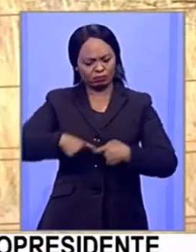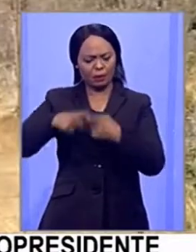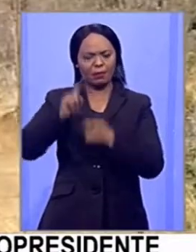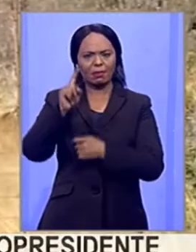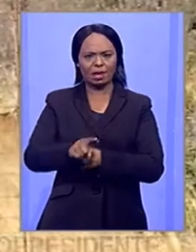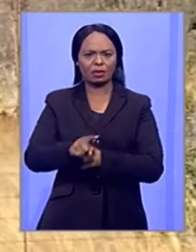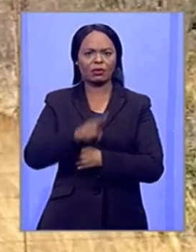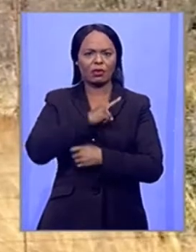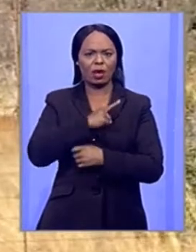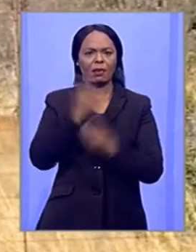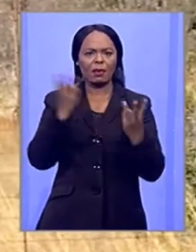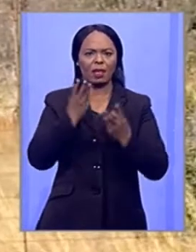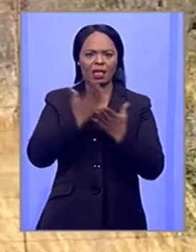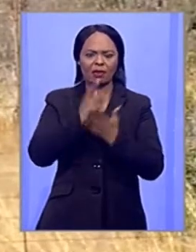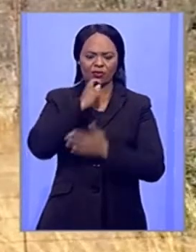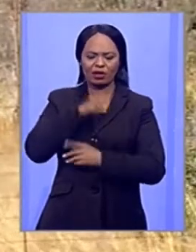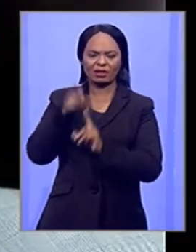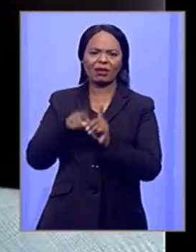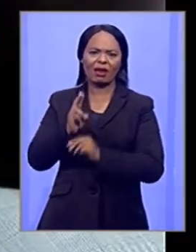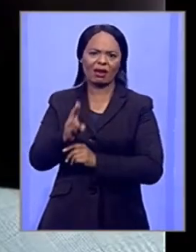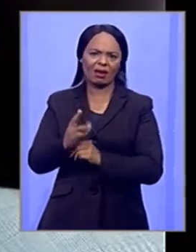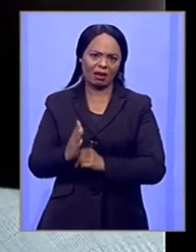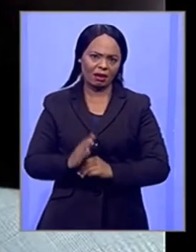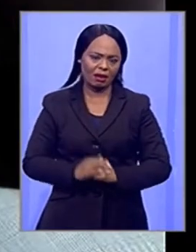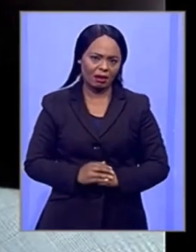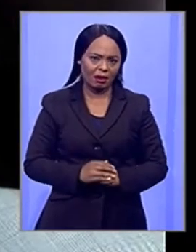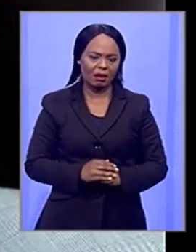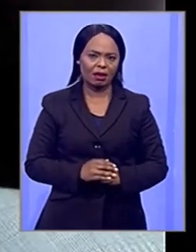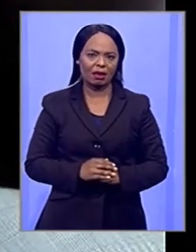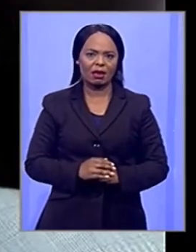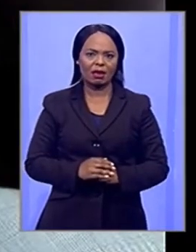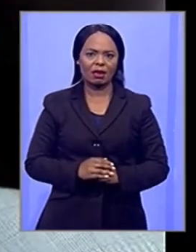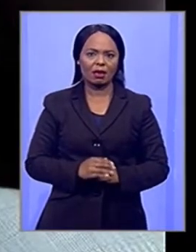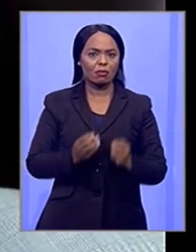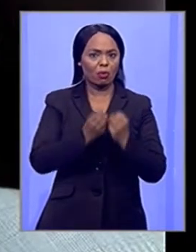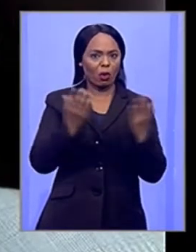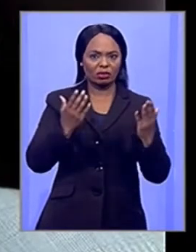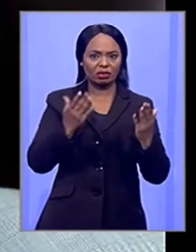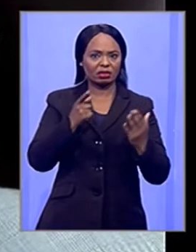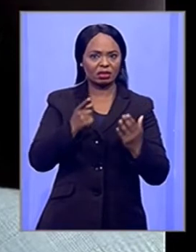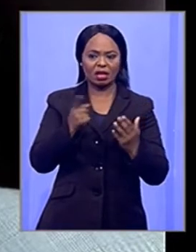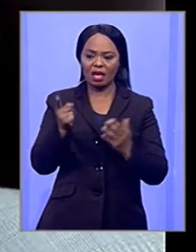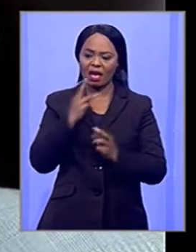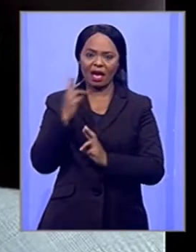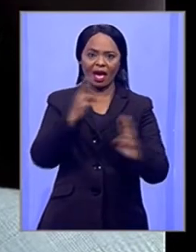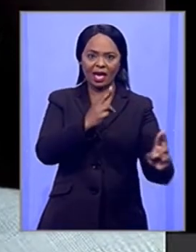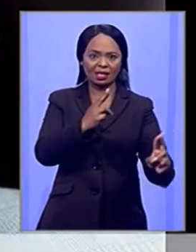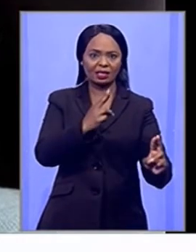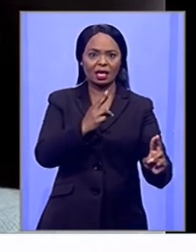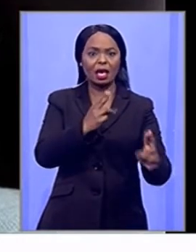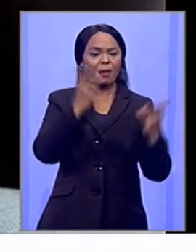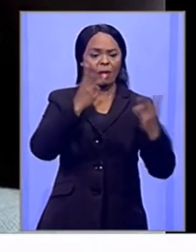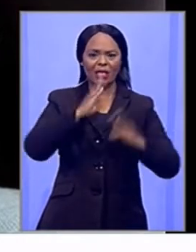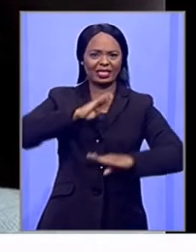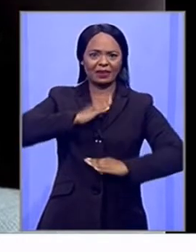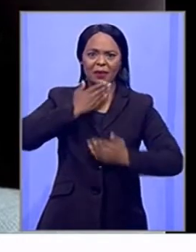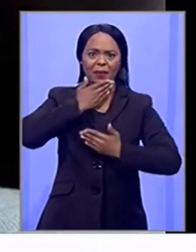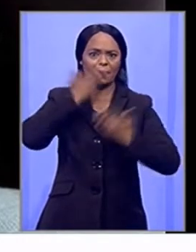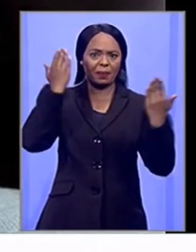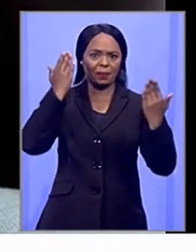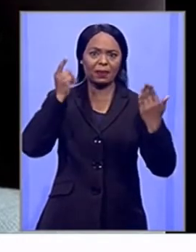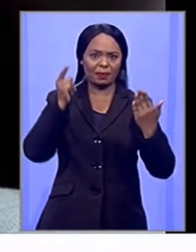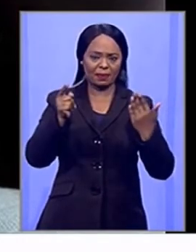ka kakaretšo. As long as there is a lack of satisfaction about the answer that he has given, he really owes it